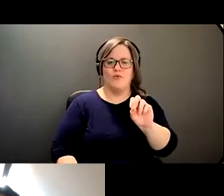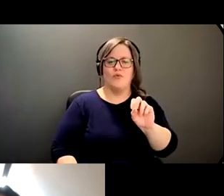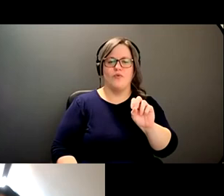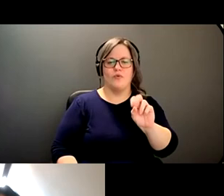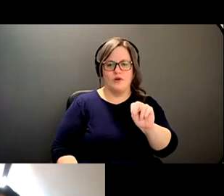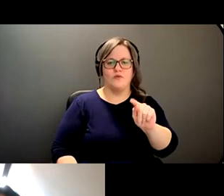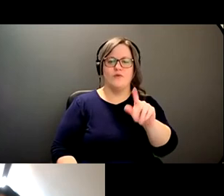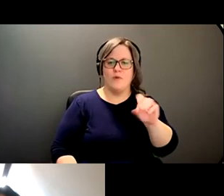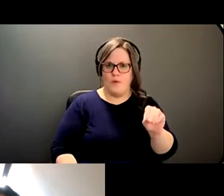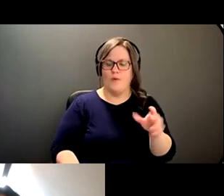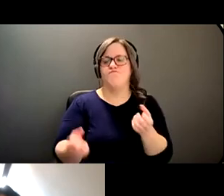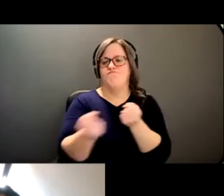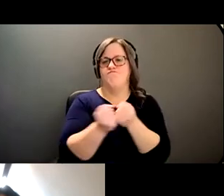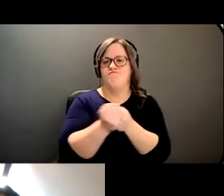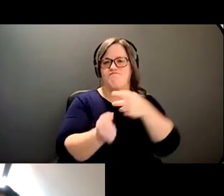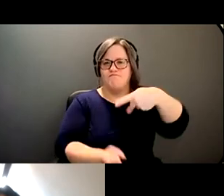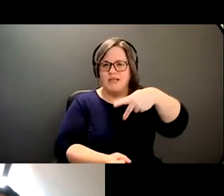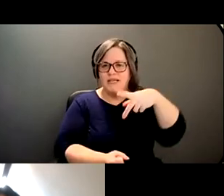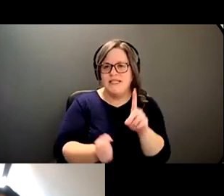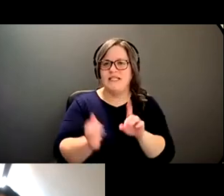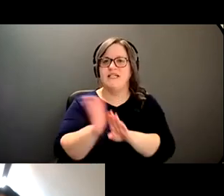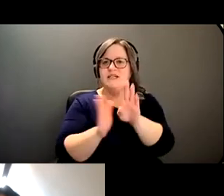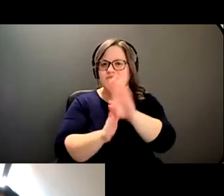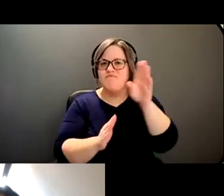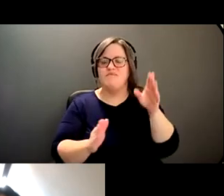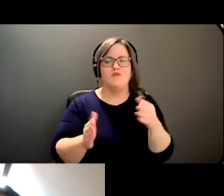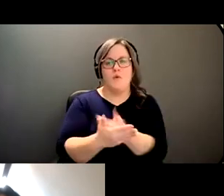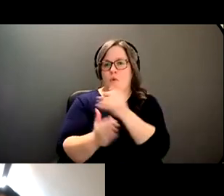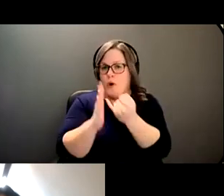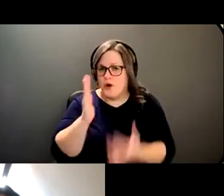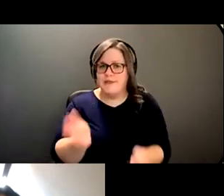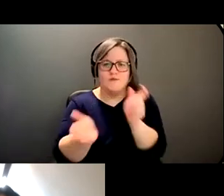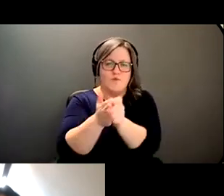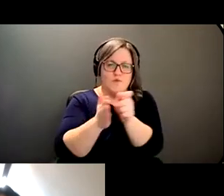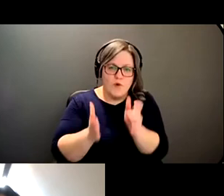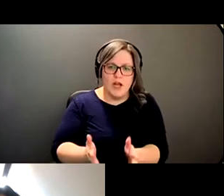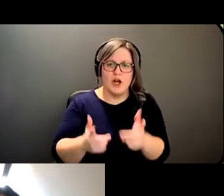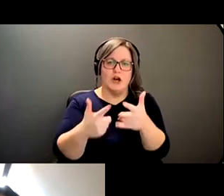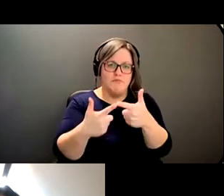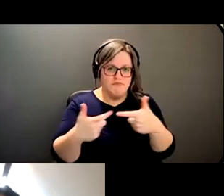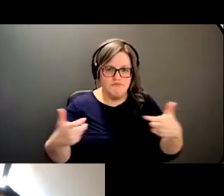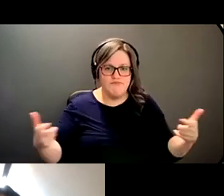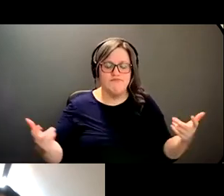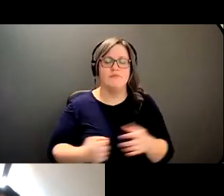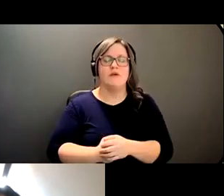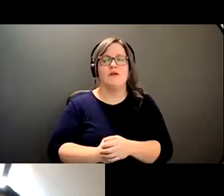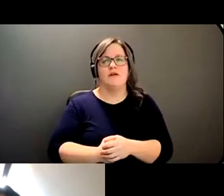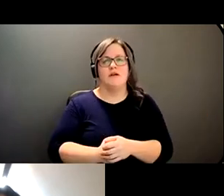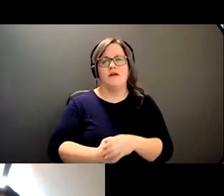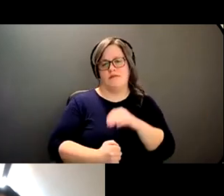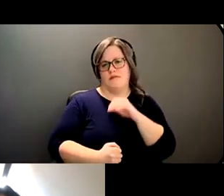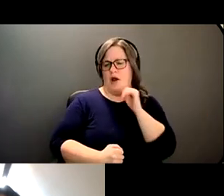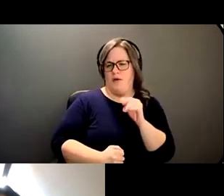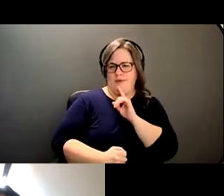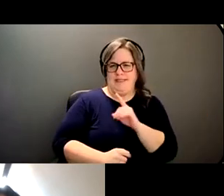professional development of emerging artists, designers, writers, you name it. Not necessarily related in this conversation in